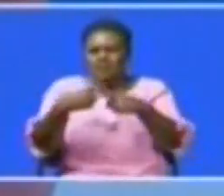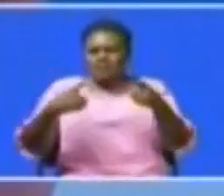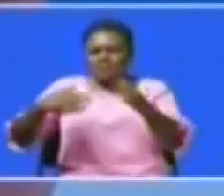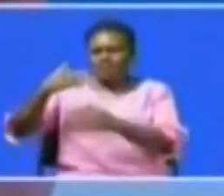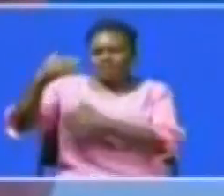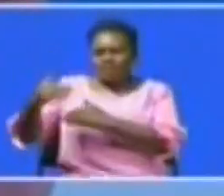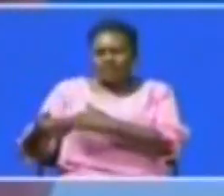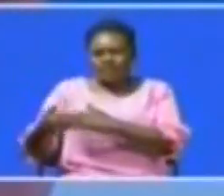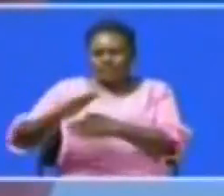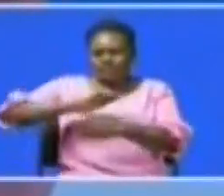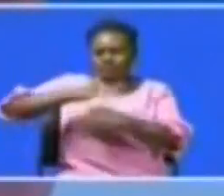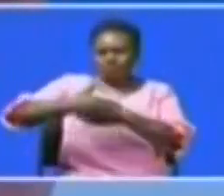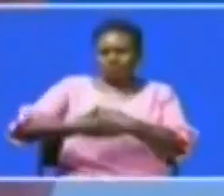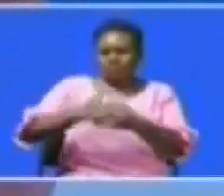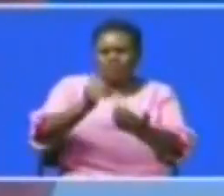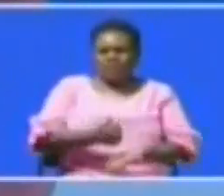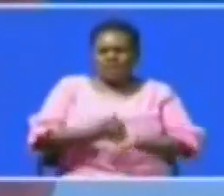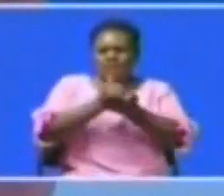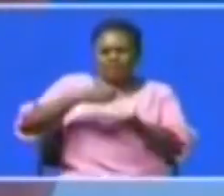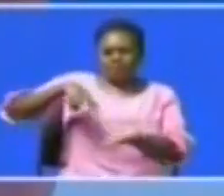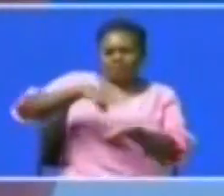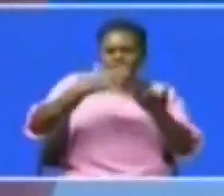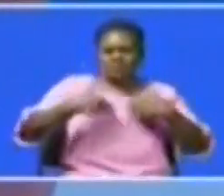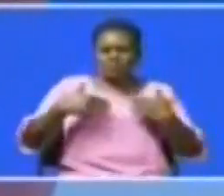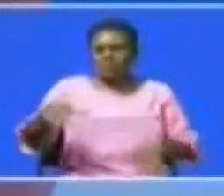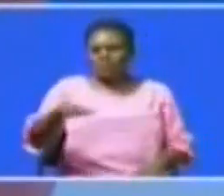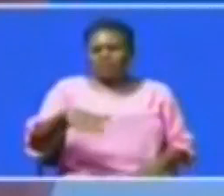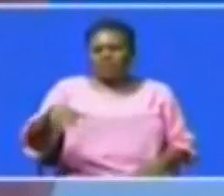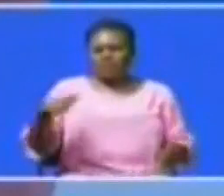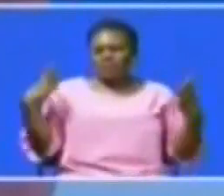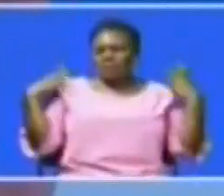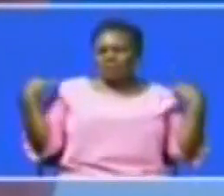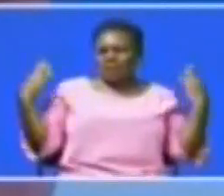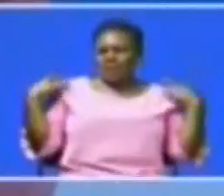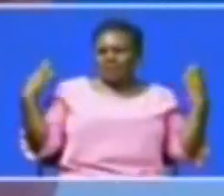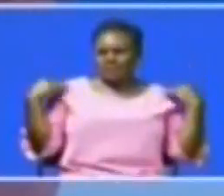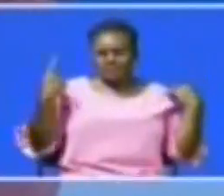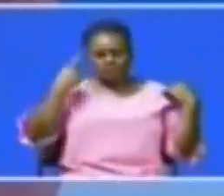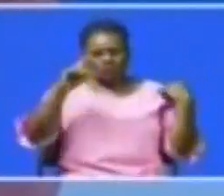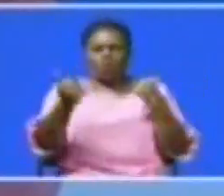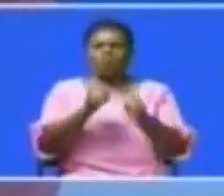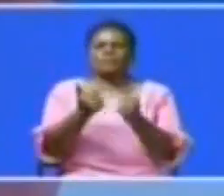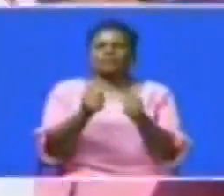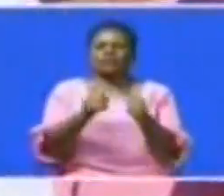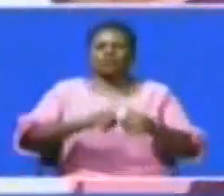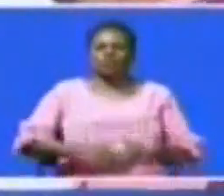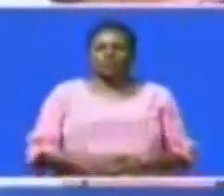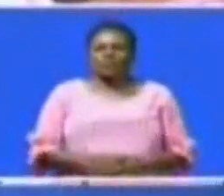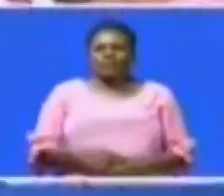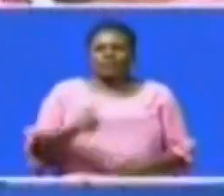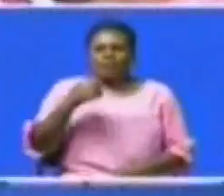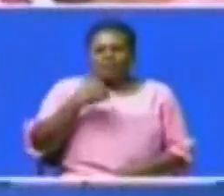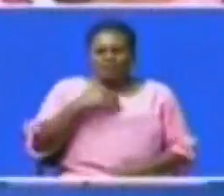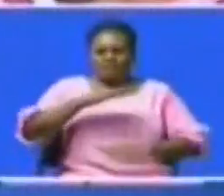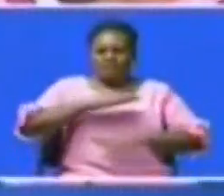ujao. Aidha, ukarabati huo utawasaidia wanariadha wa eneo hilo kwa maandalizi ya mashindano hayo. We need to have